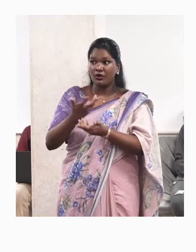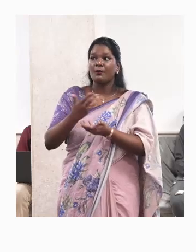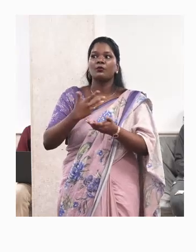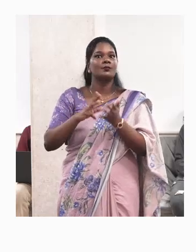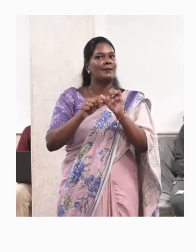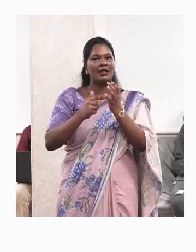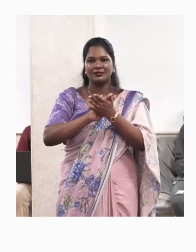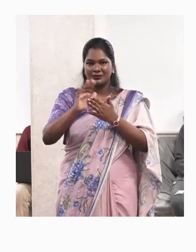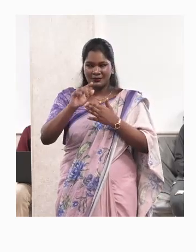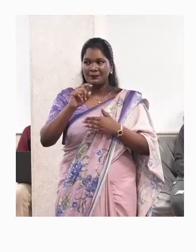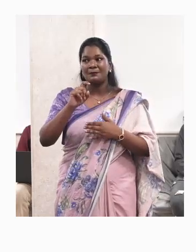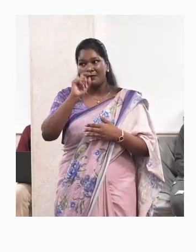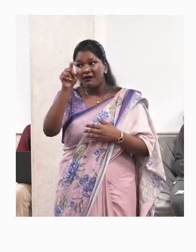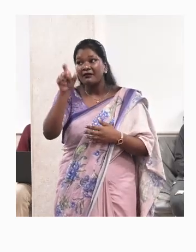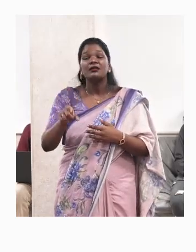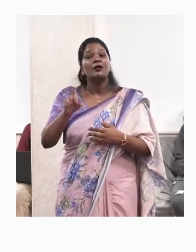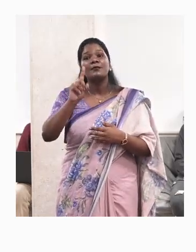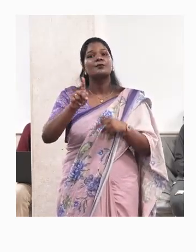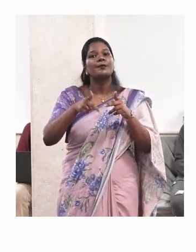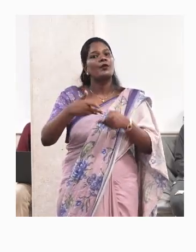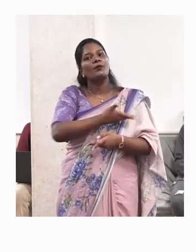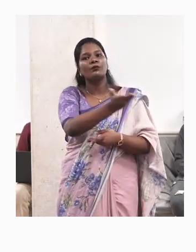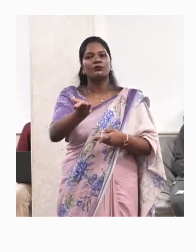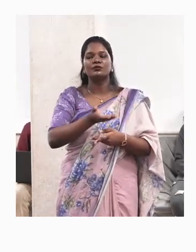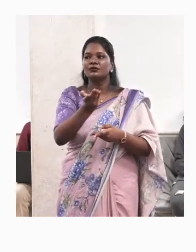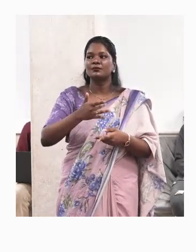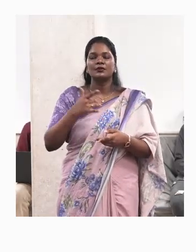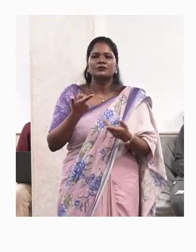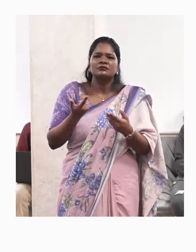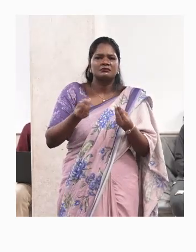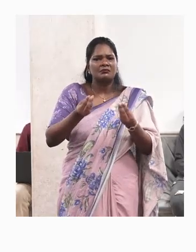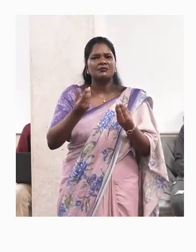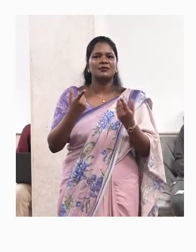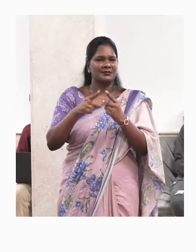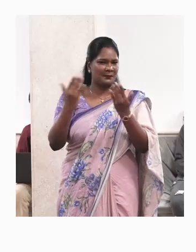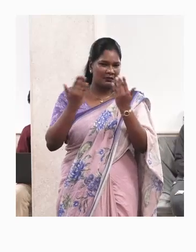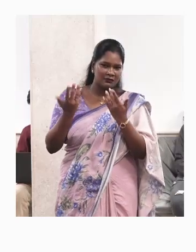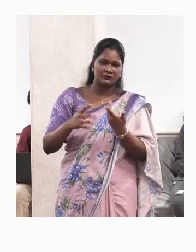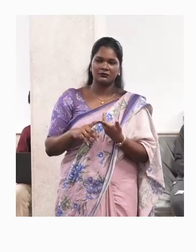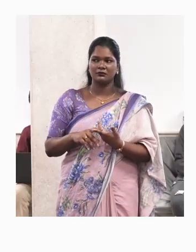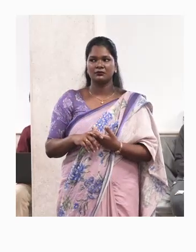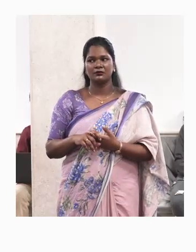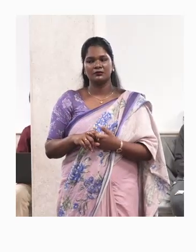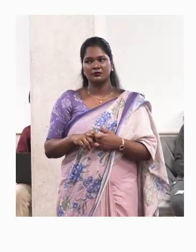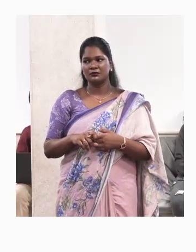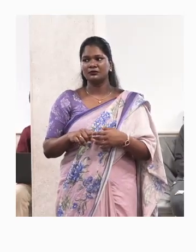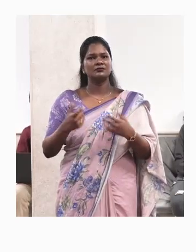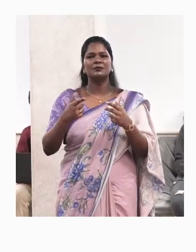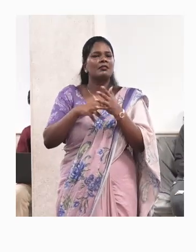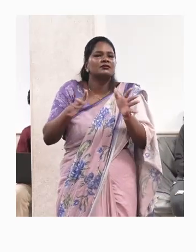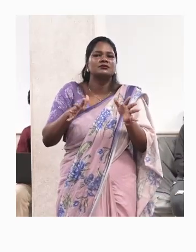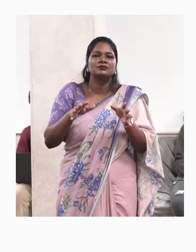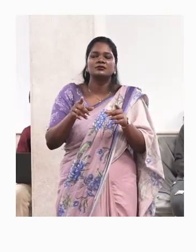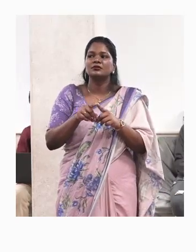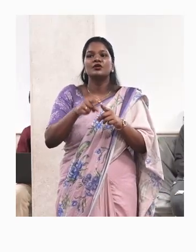pride, then all of us are also probably similar in nature.